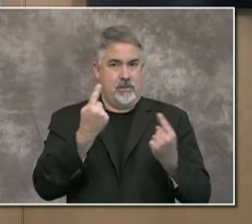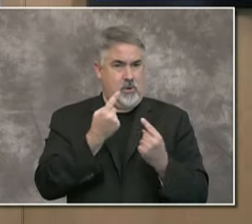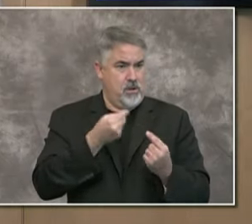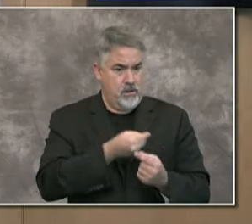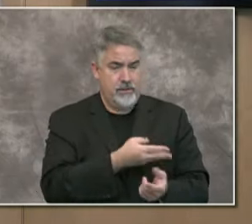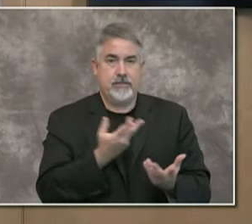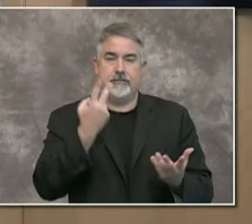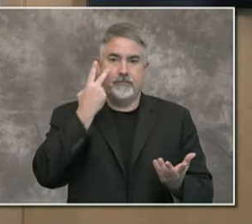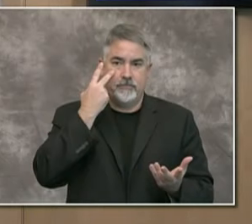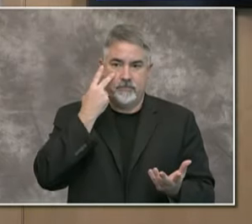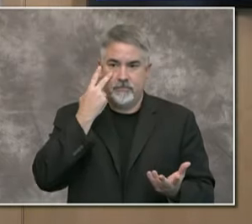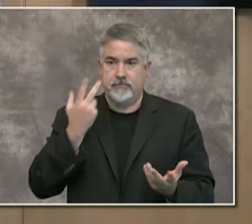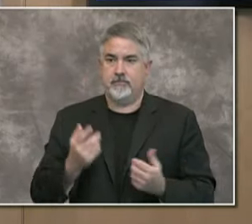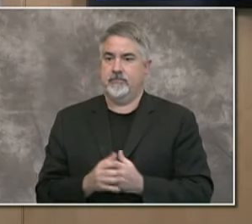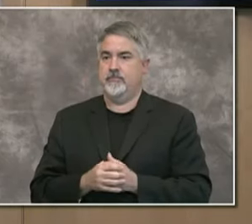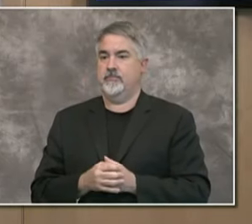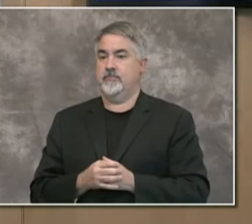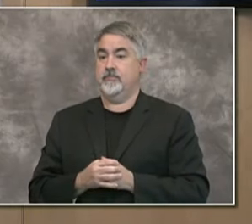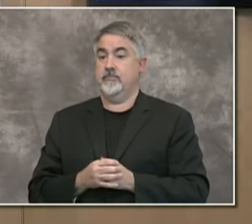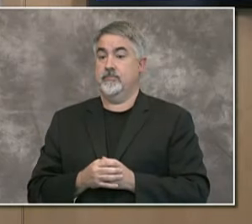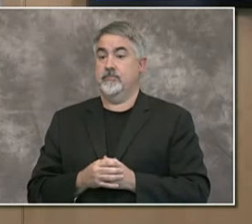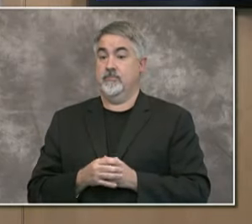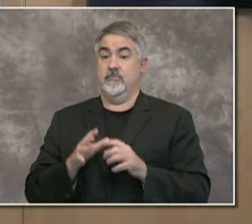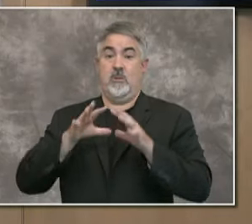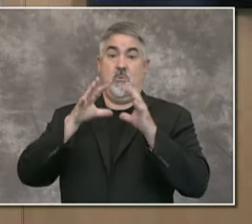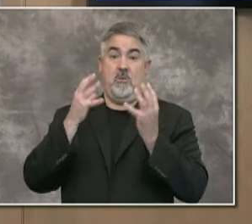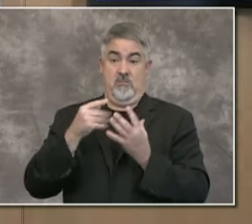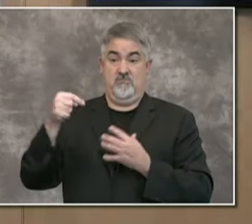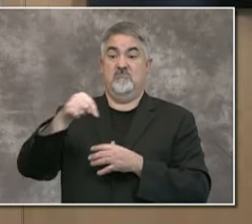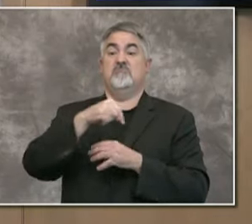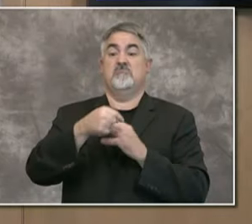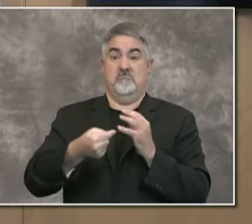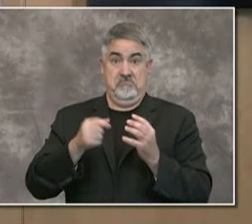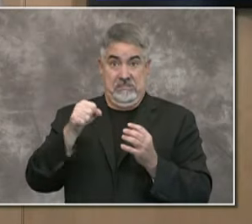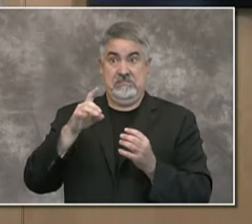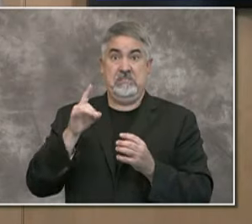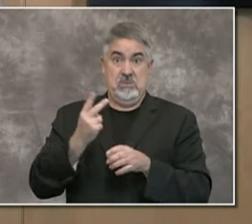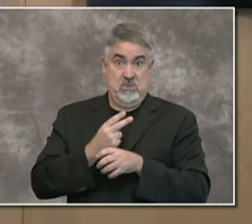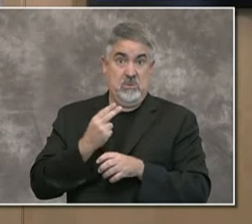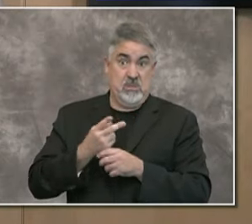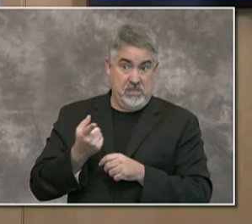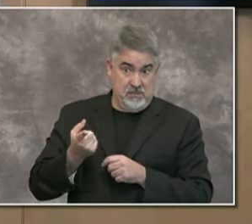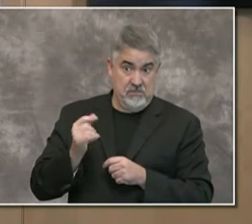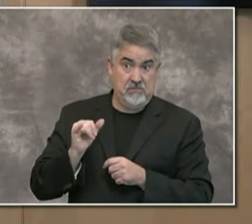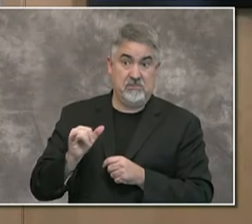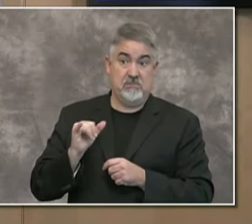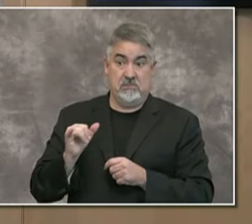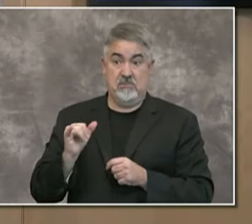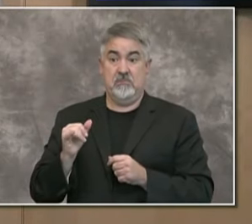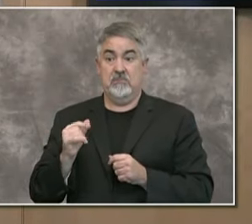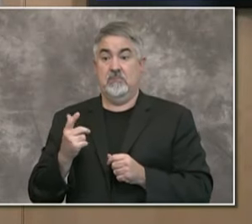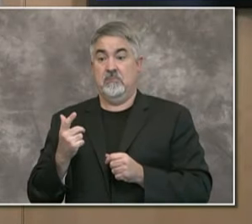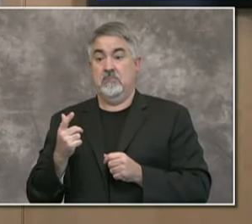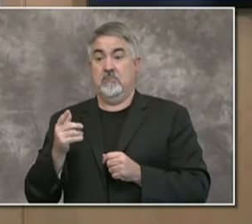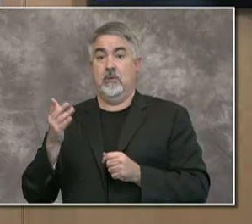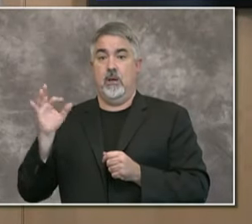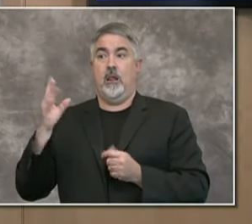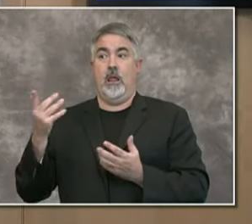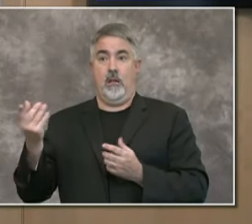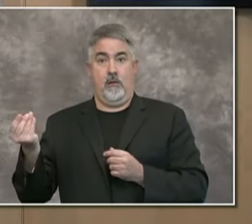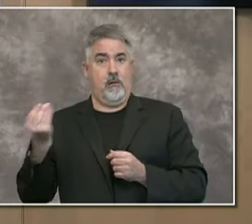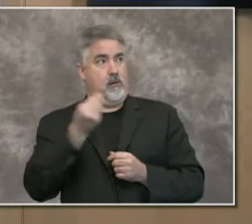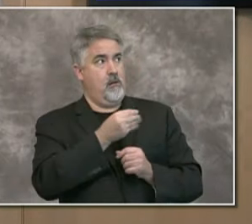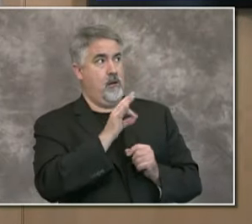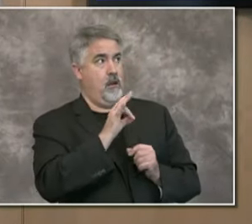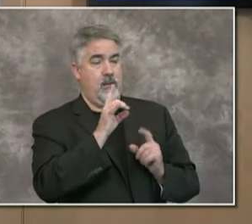some evidence from around the world, and there are already with the FDA some structures